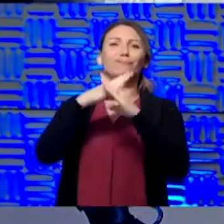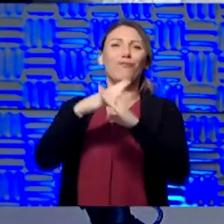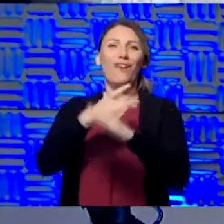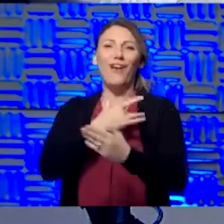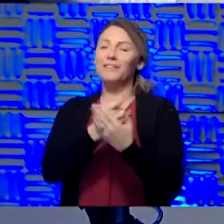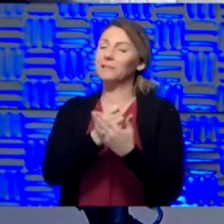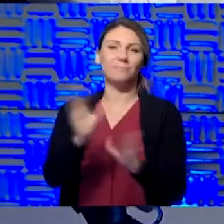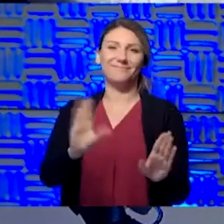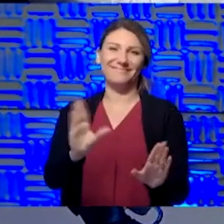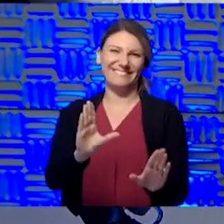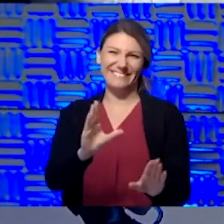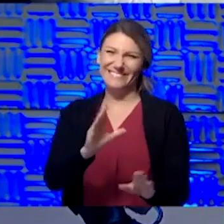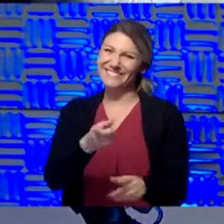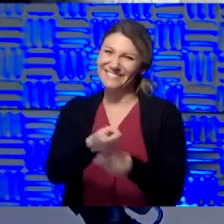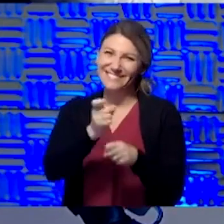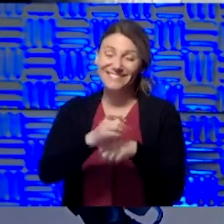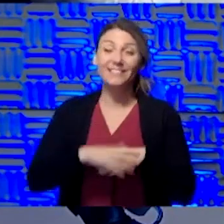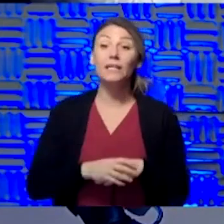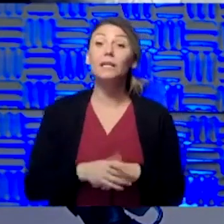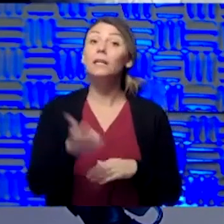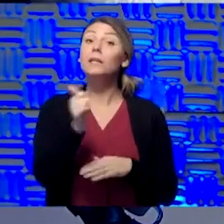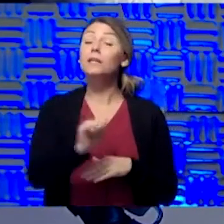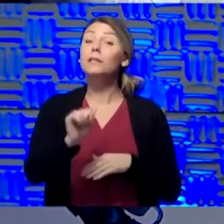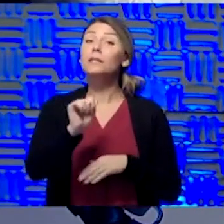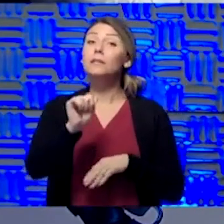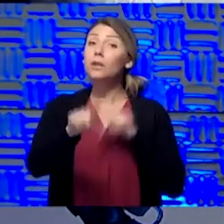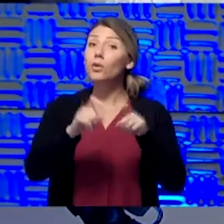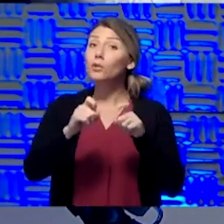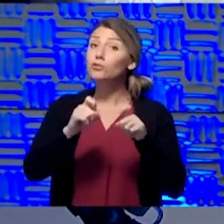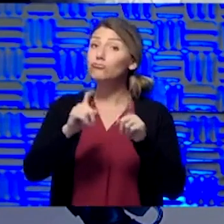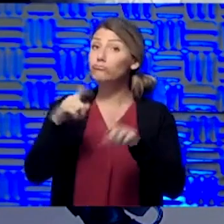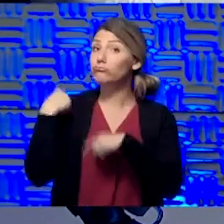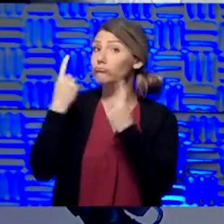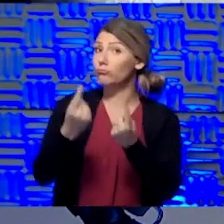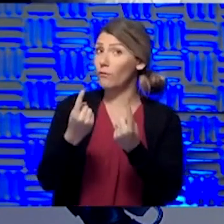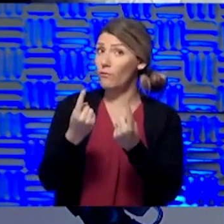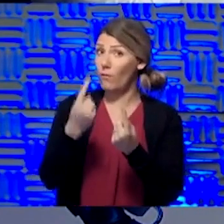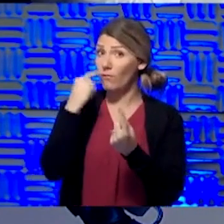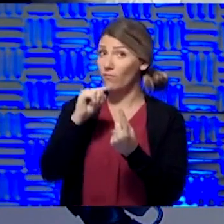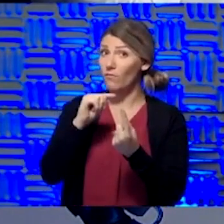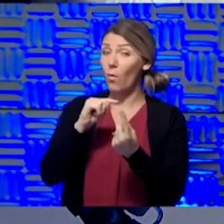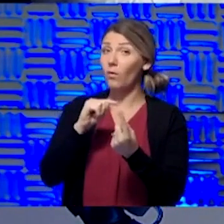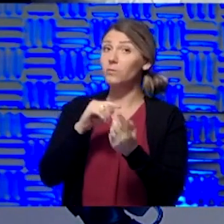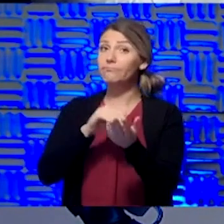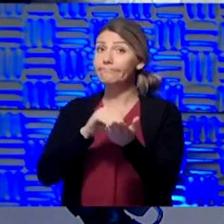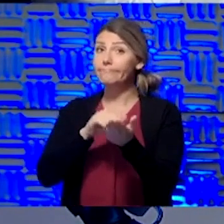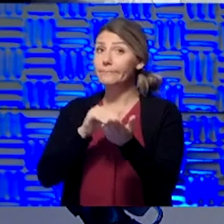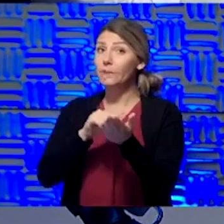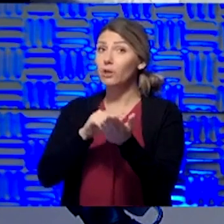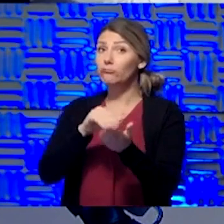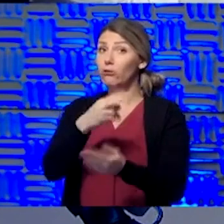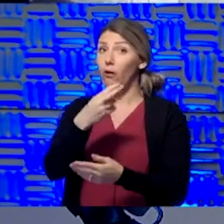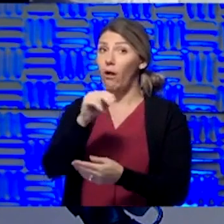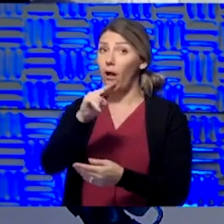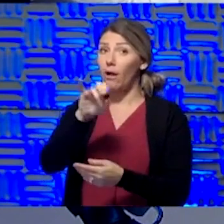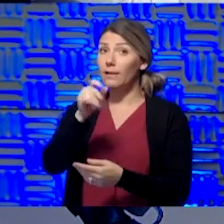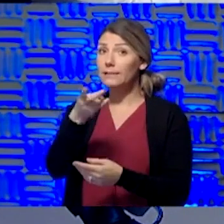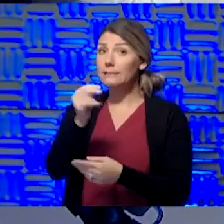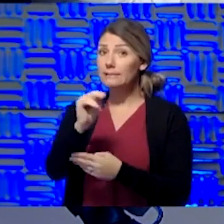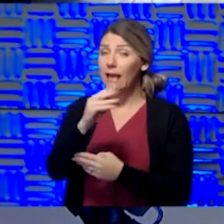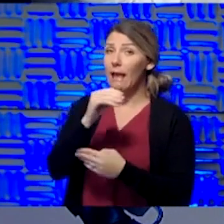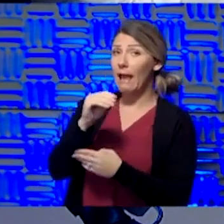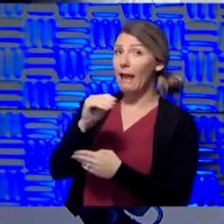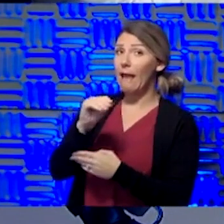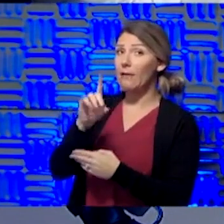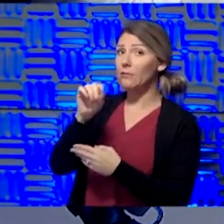questions so far for Dr. Dendi or Dr. Hawkeye here, Dr. Hawkinson, before we bring our patient on? Yes,